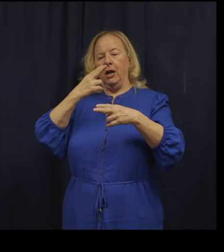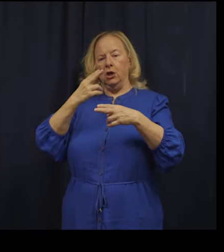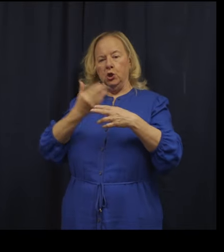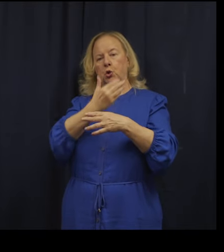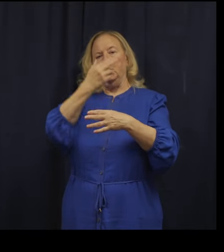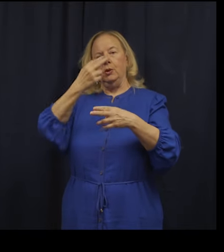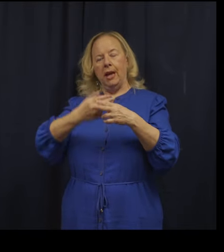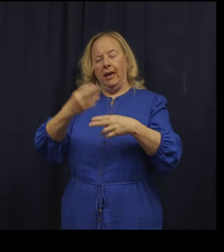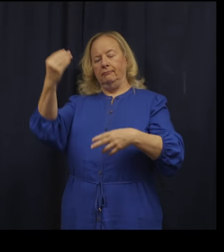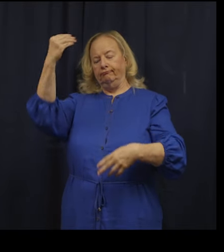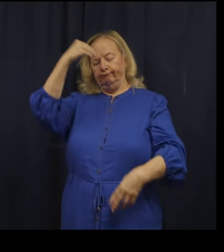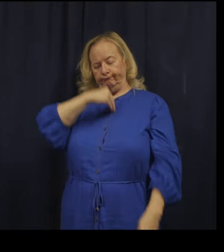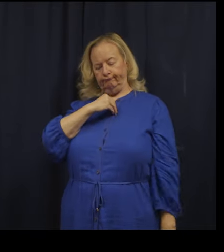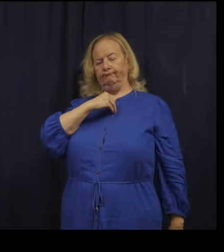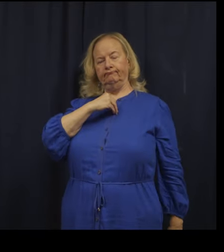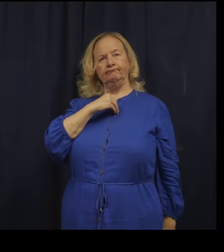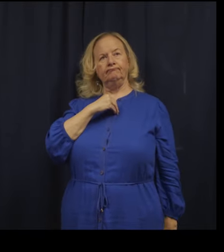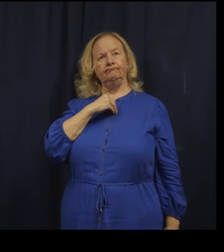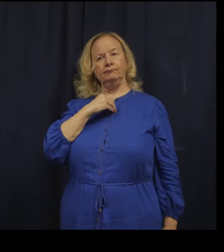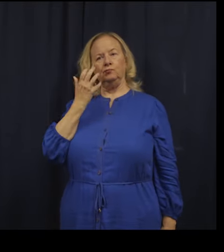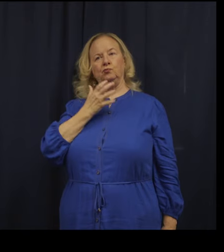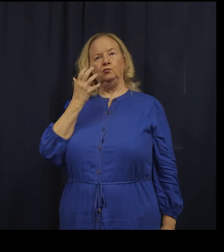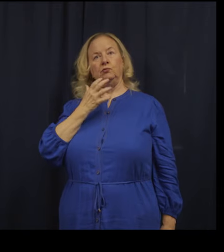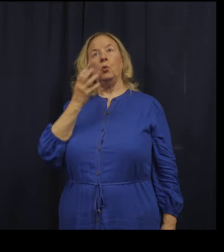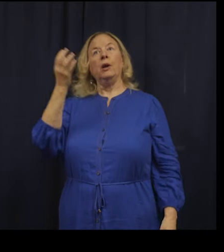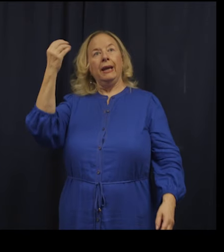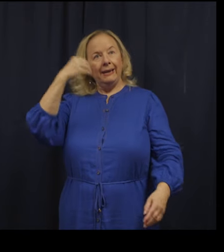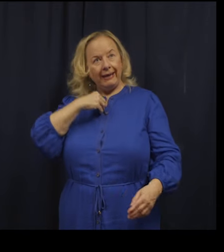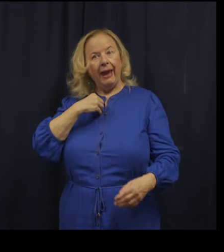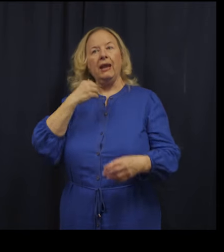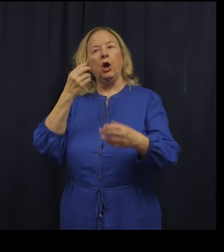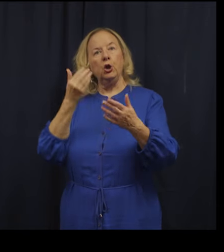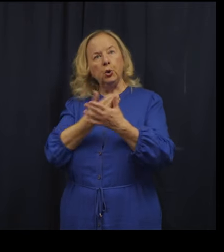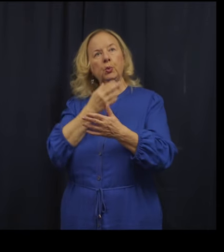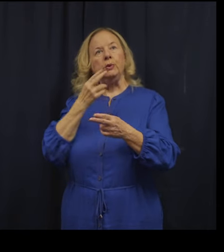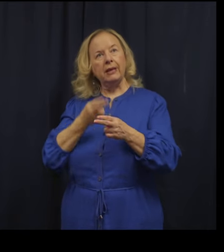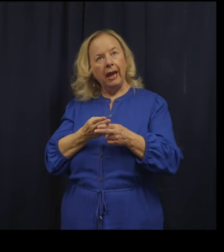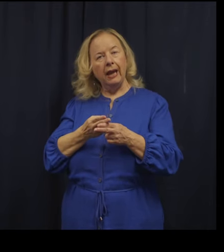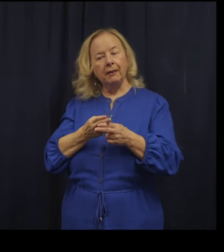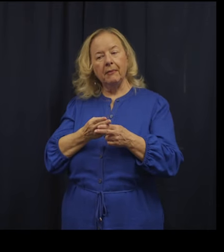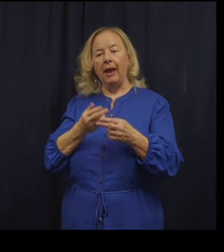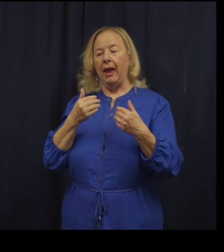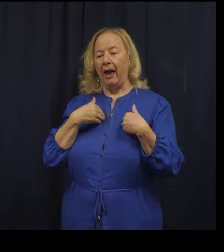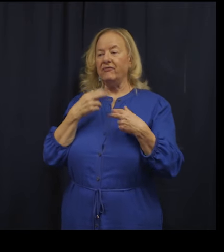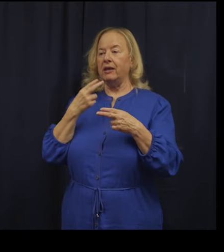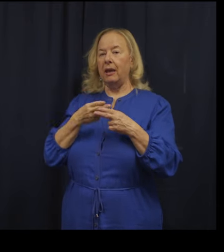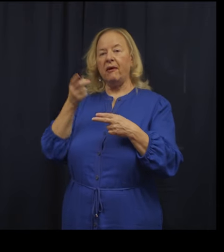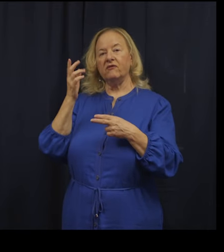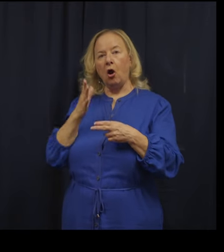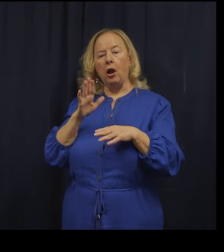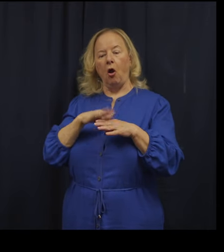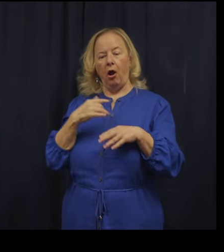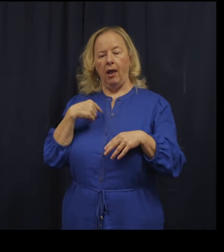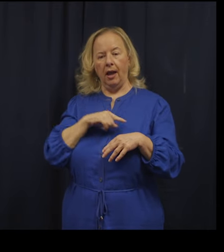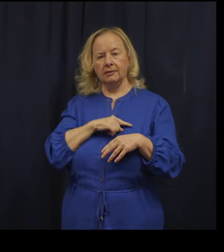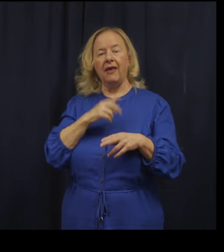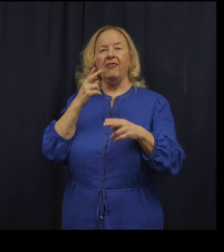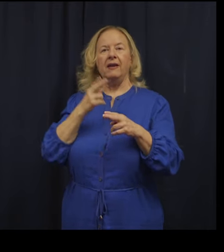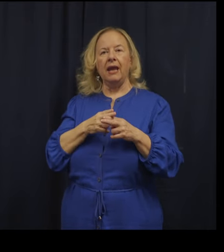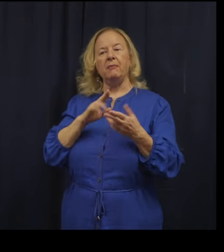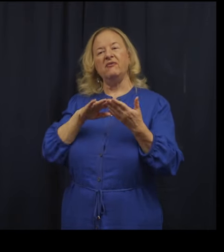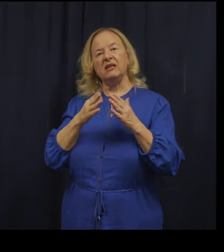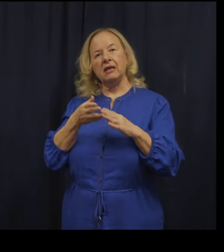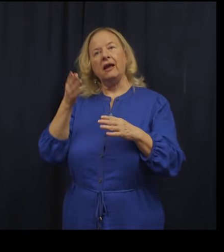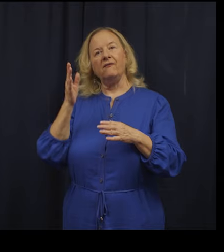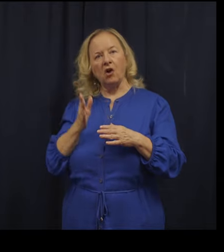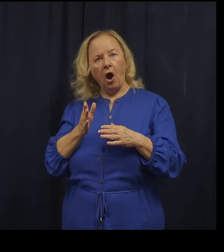name. Wow. We're going to get a new name. Then we're also going to have the name of God on us, the name of the